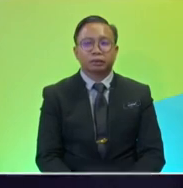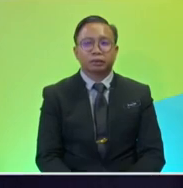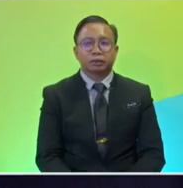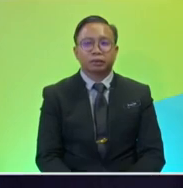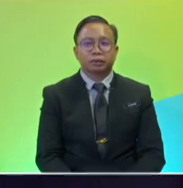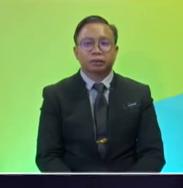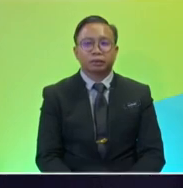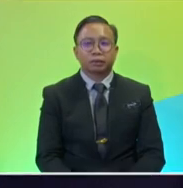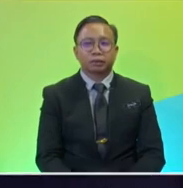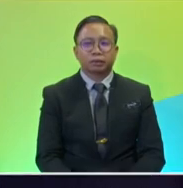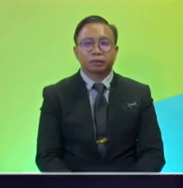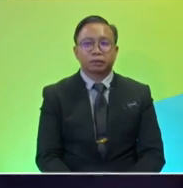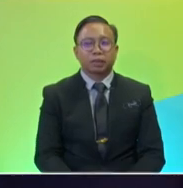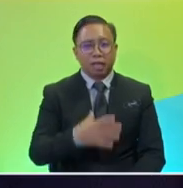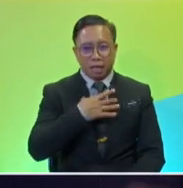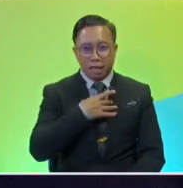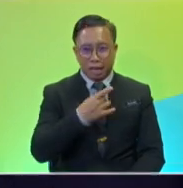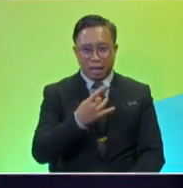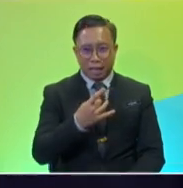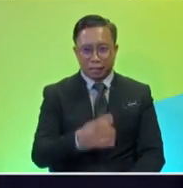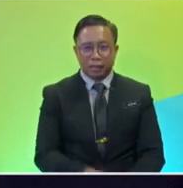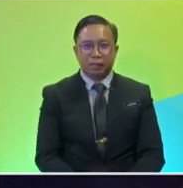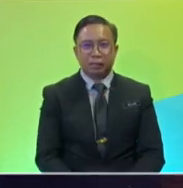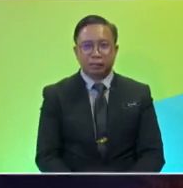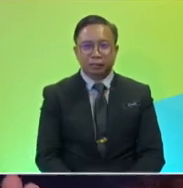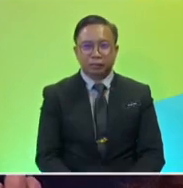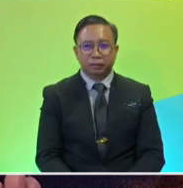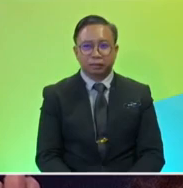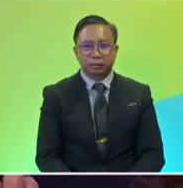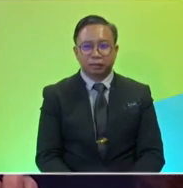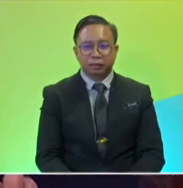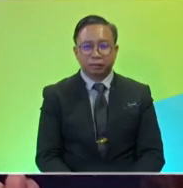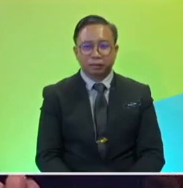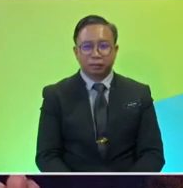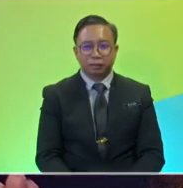Then? Like. Like. Right?